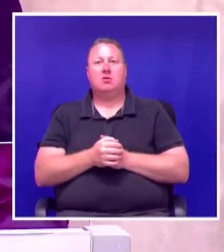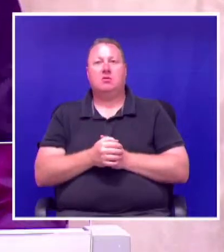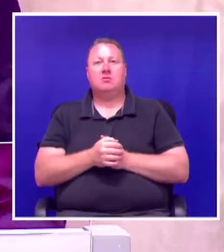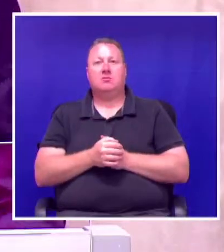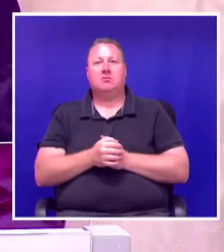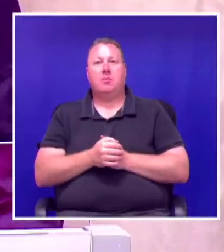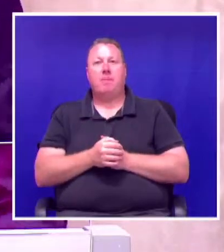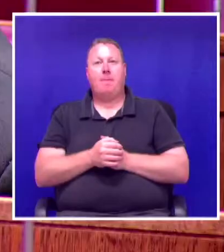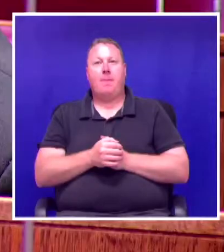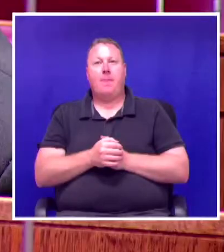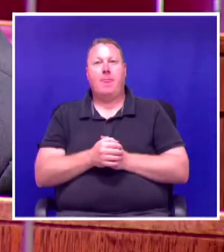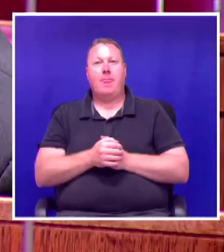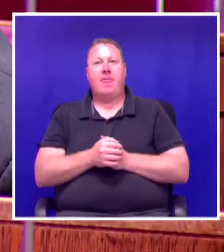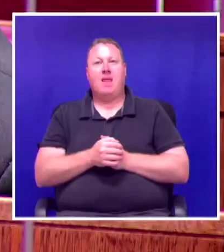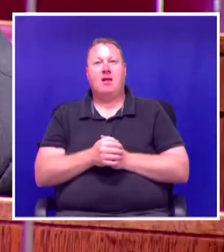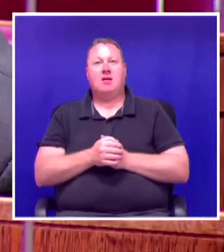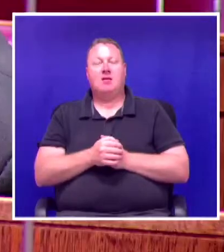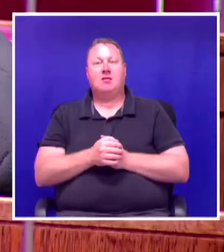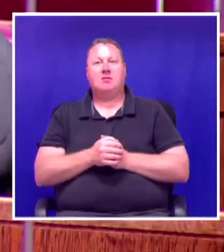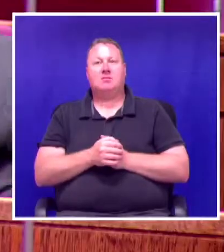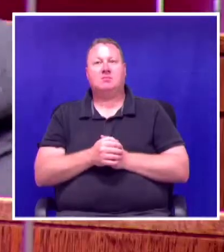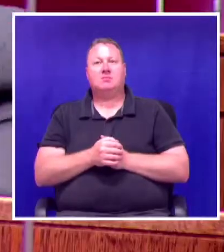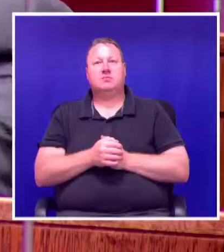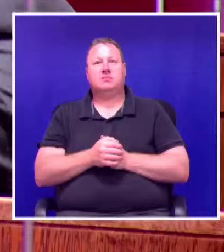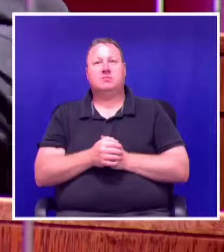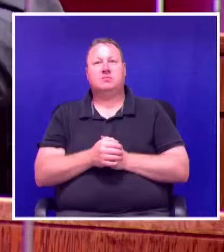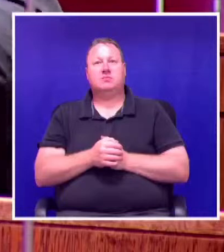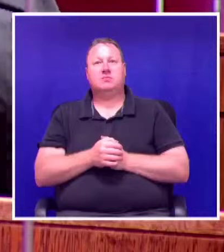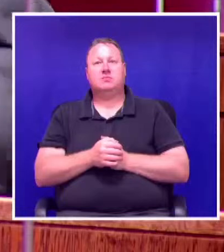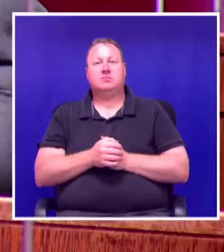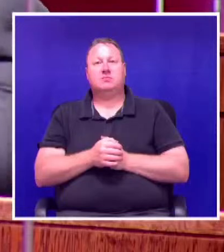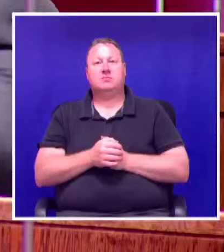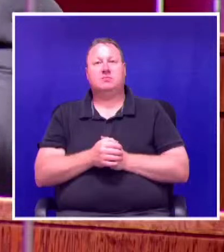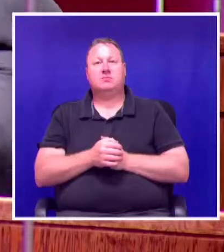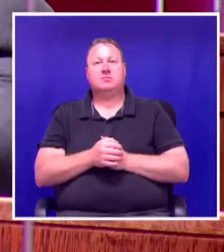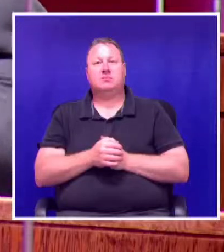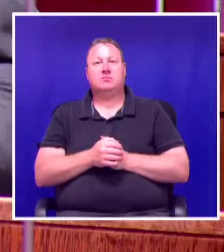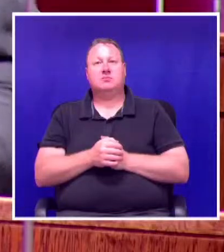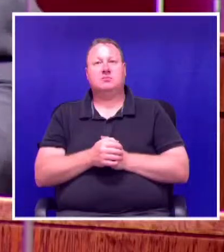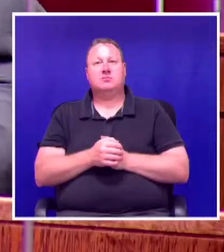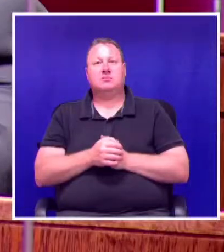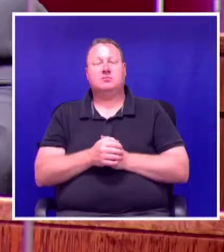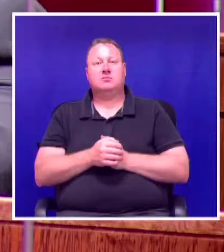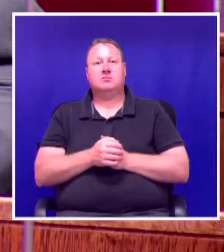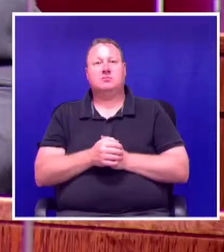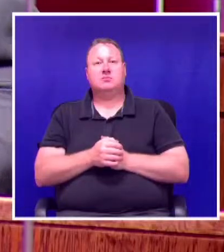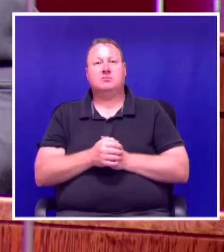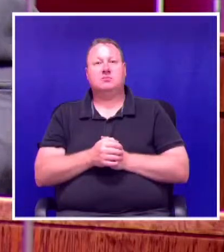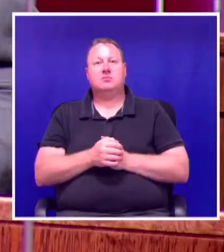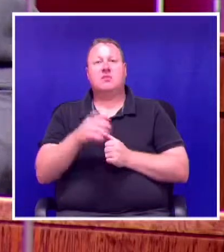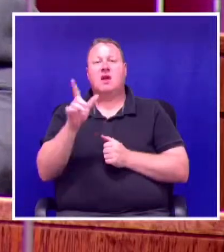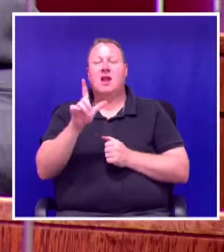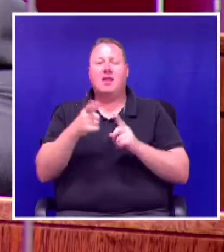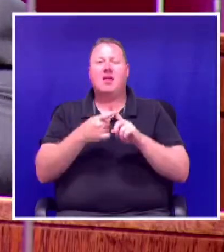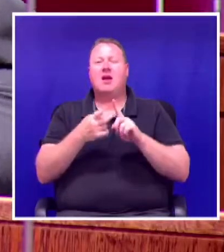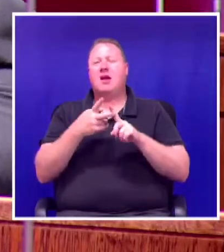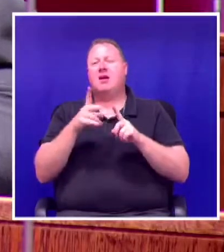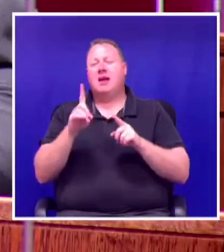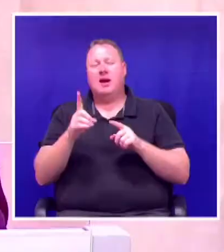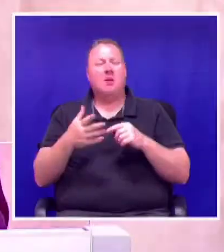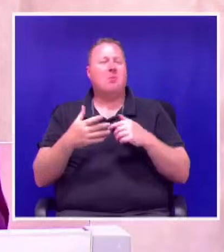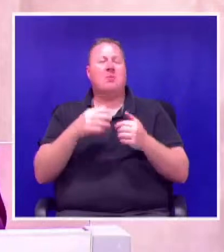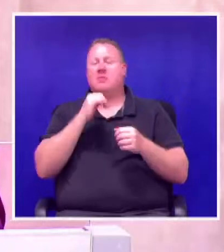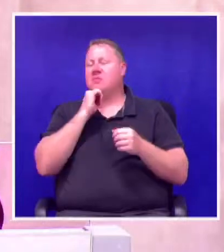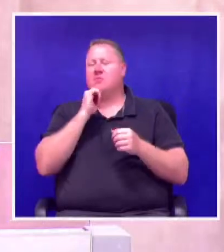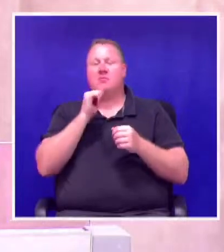goods. So whether it's looking at leather or denims and so on, it's something